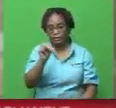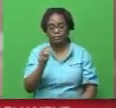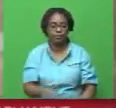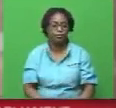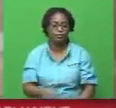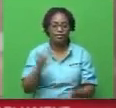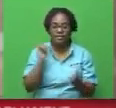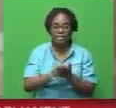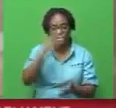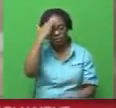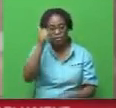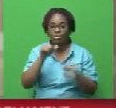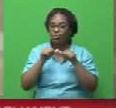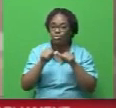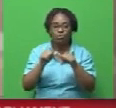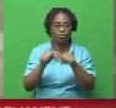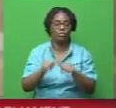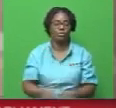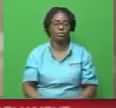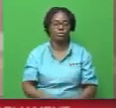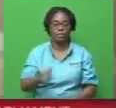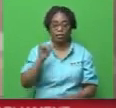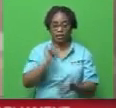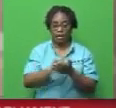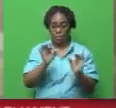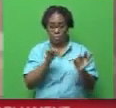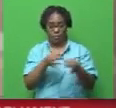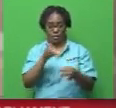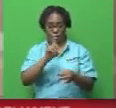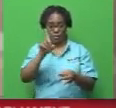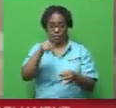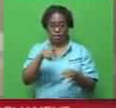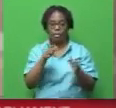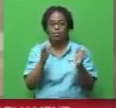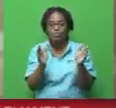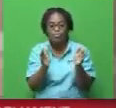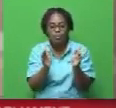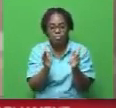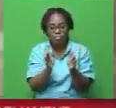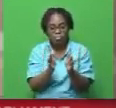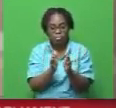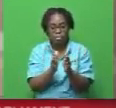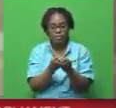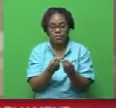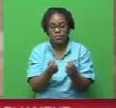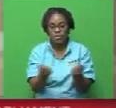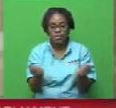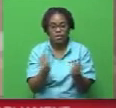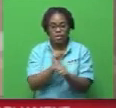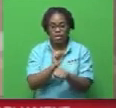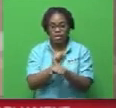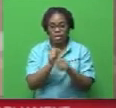will continue to starve them of resources. Now, again, if you want to